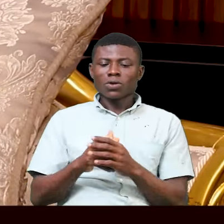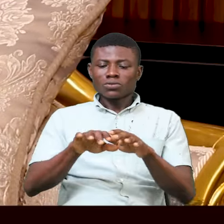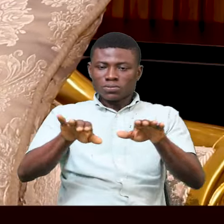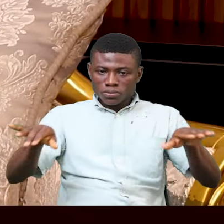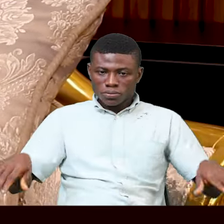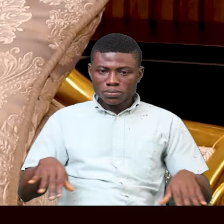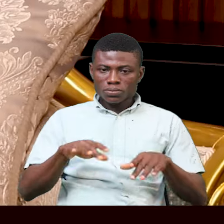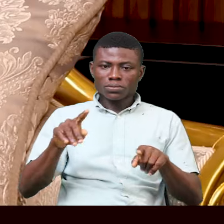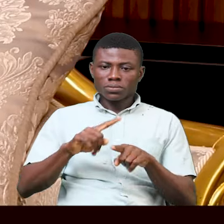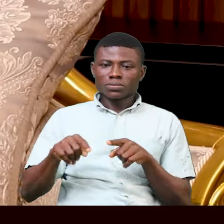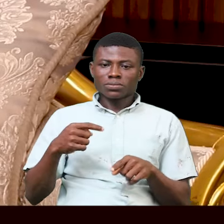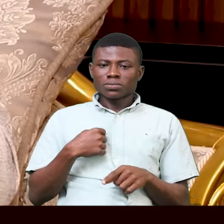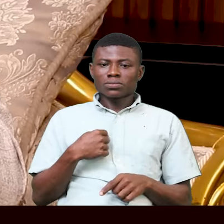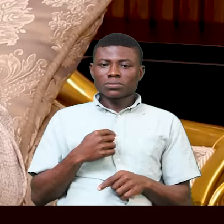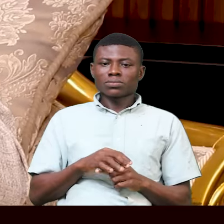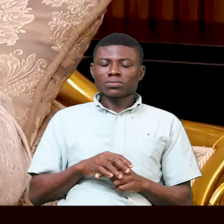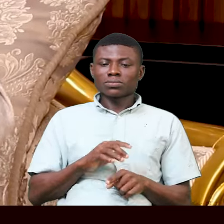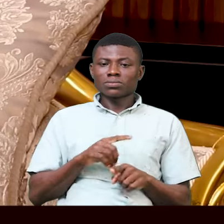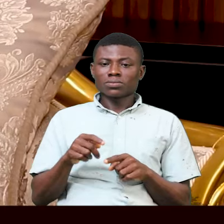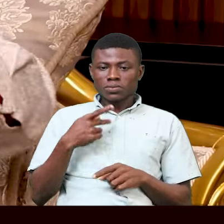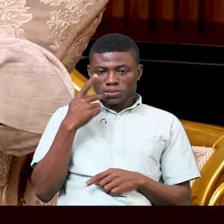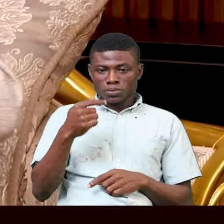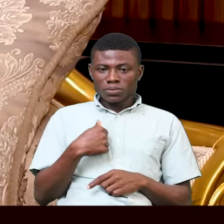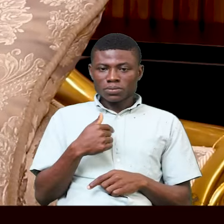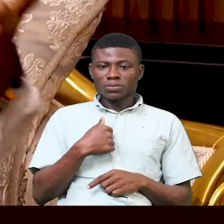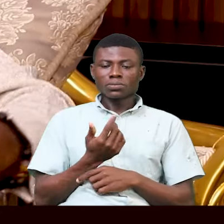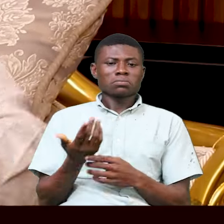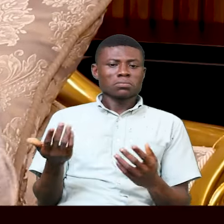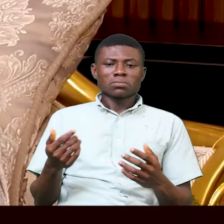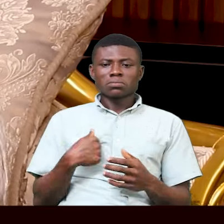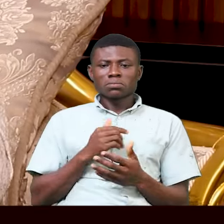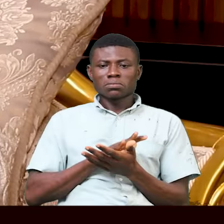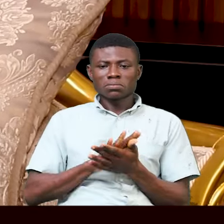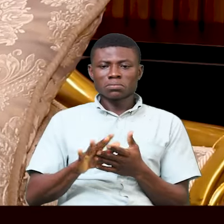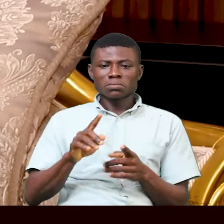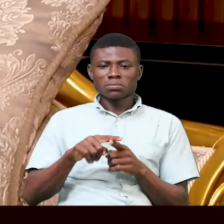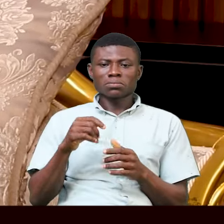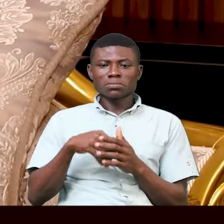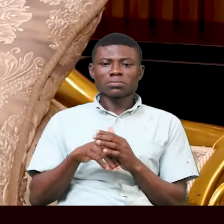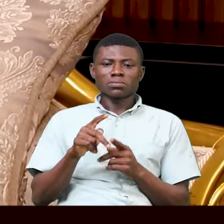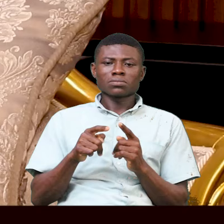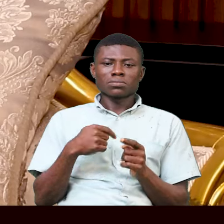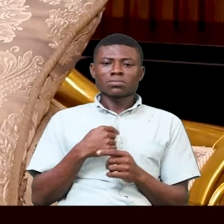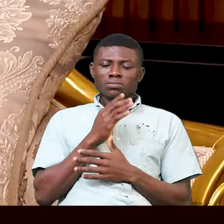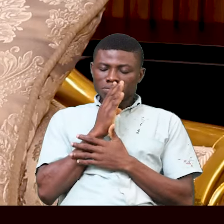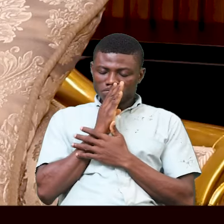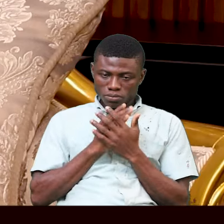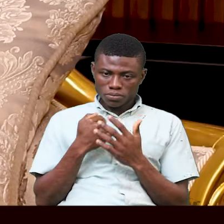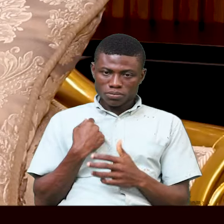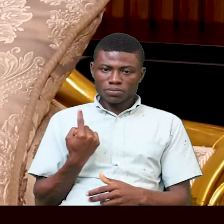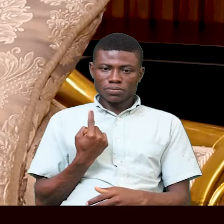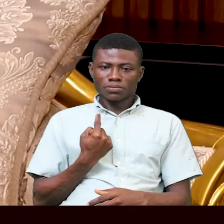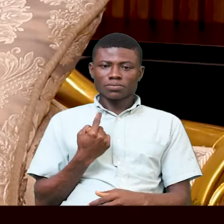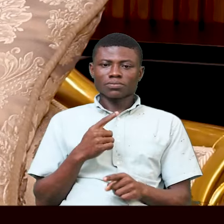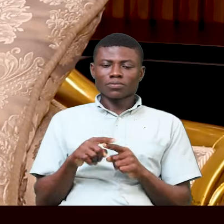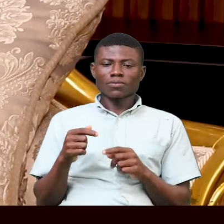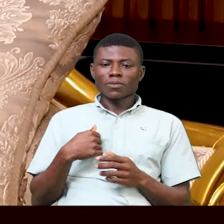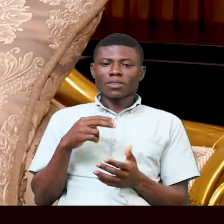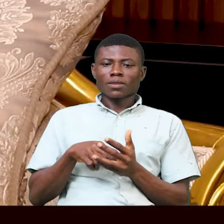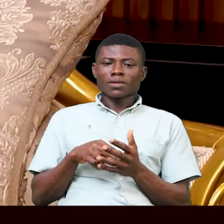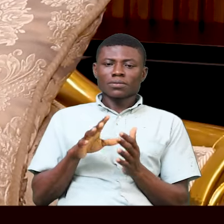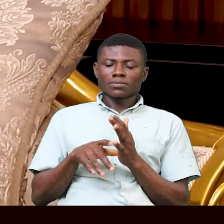swimming minso dear I am ohumia I'm very nice but woni pemu no I like to be alone nti no ma